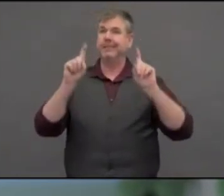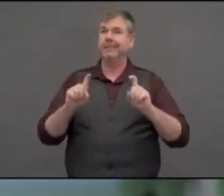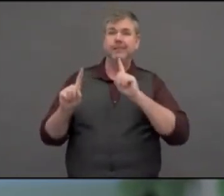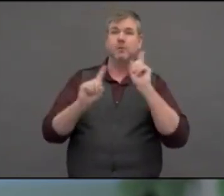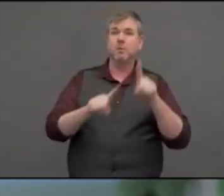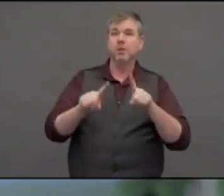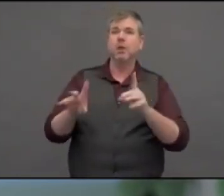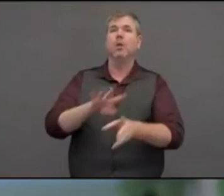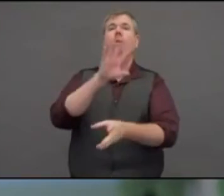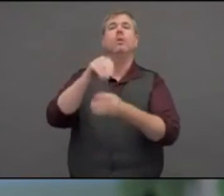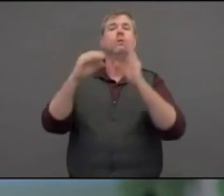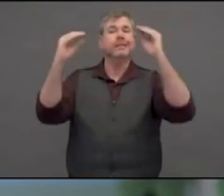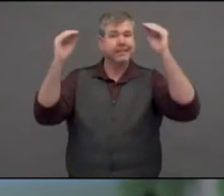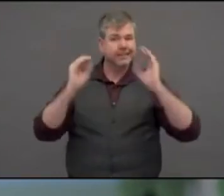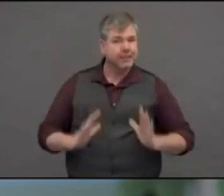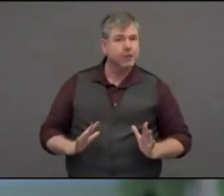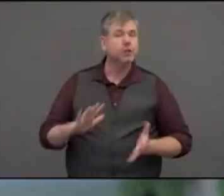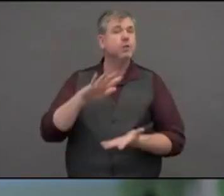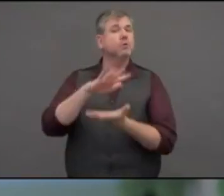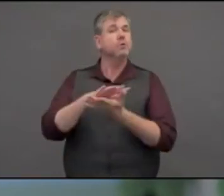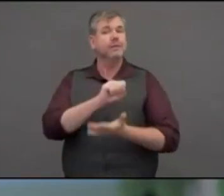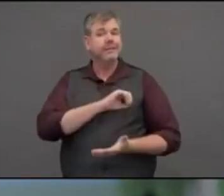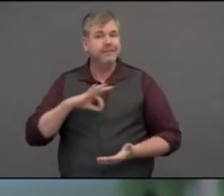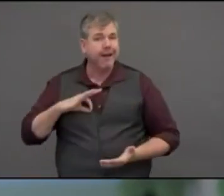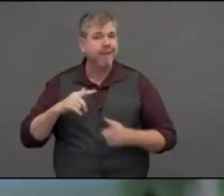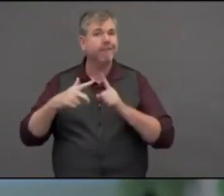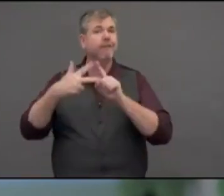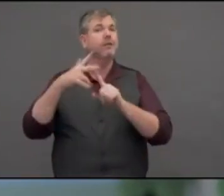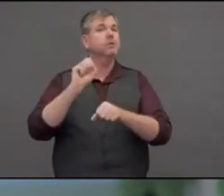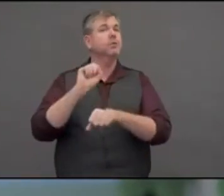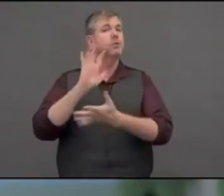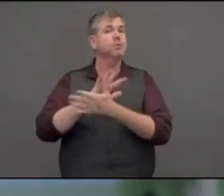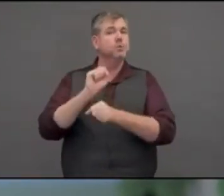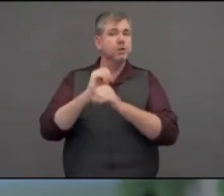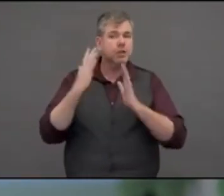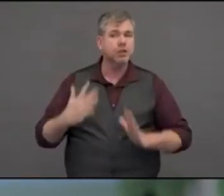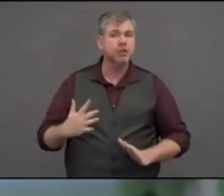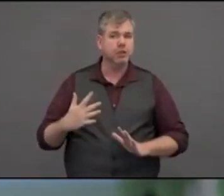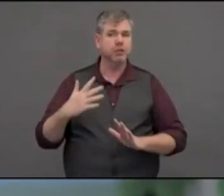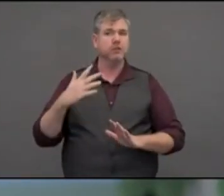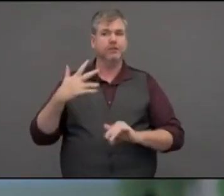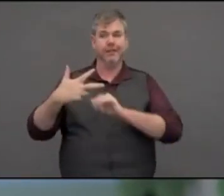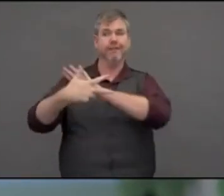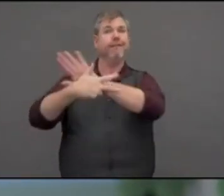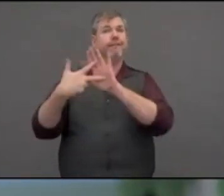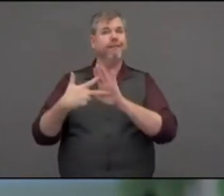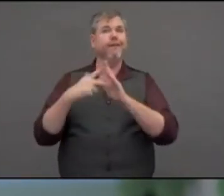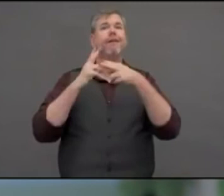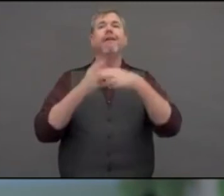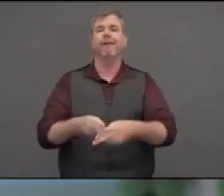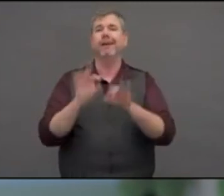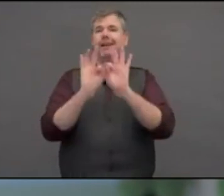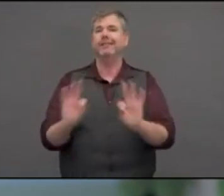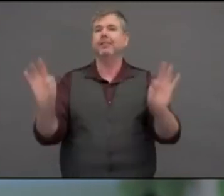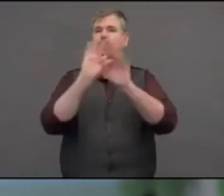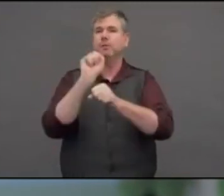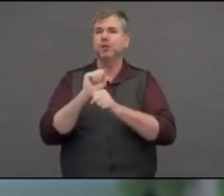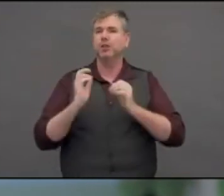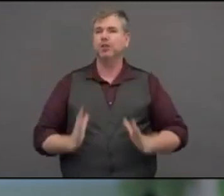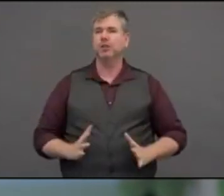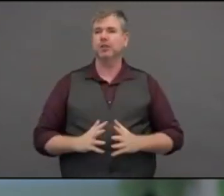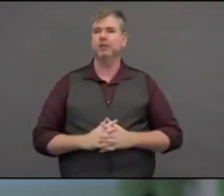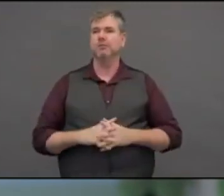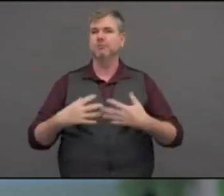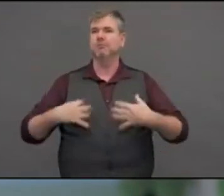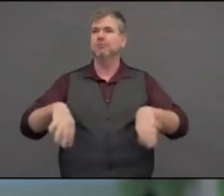other school staff and school workers as essential workers who can get tested through their healthcare